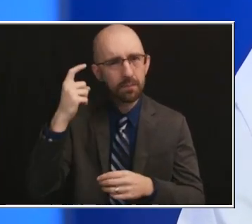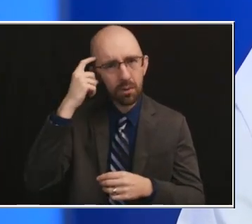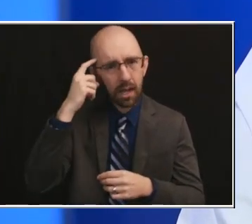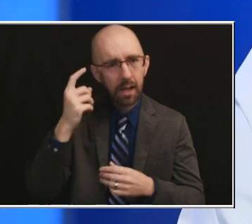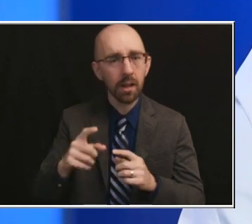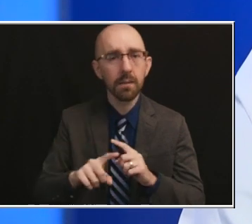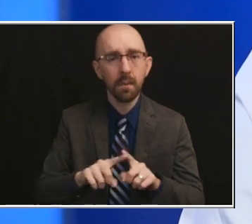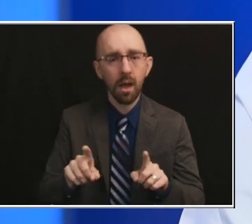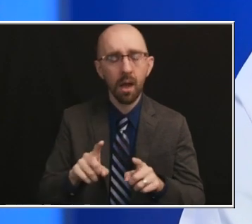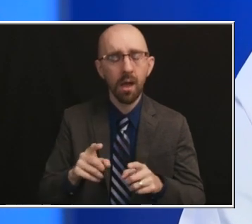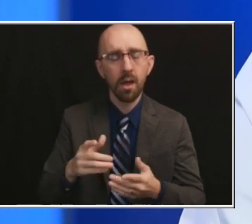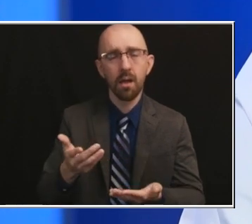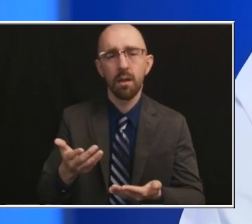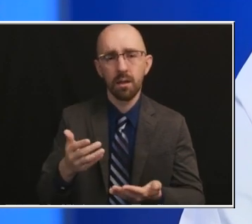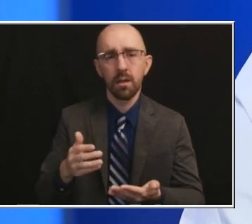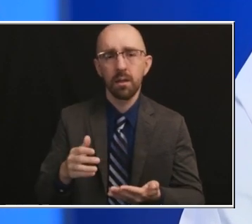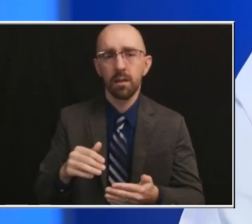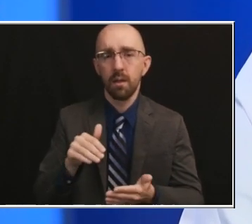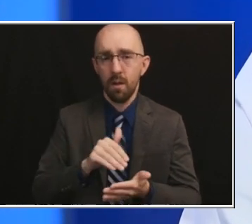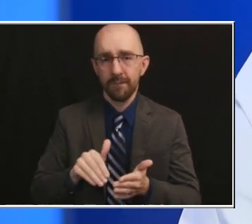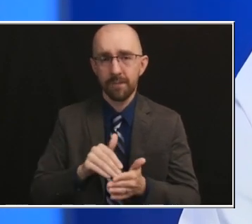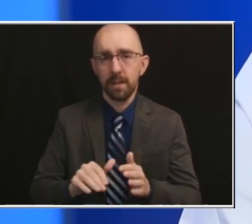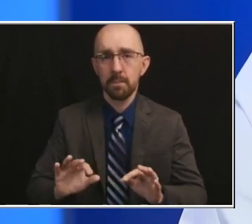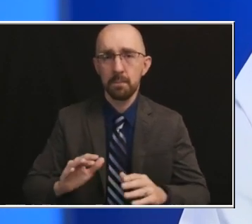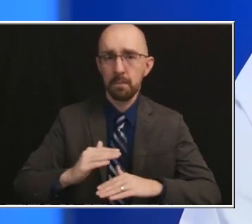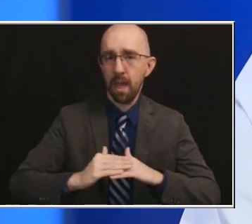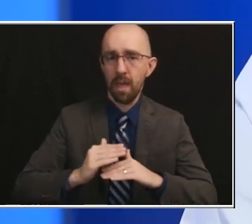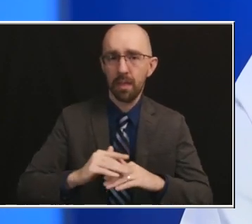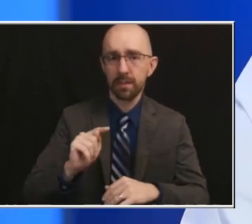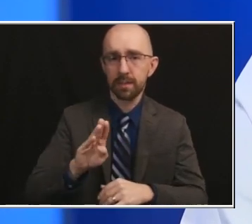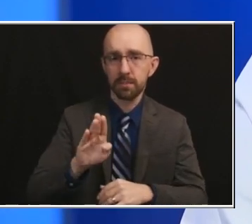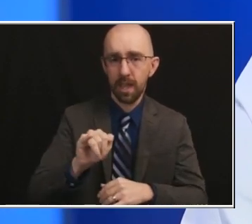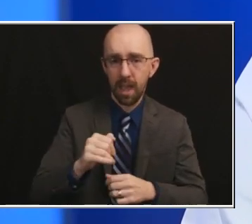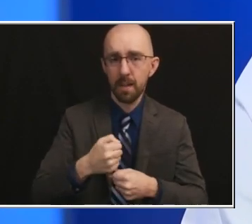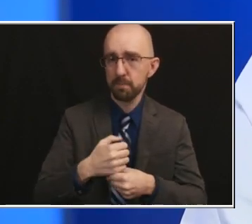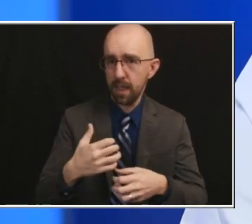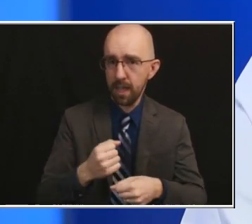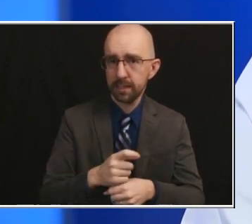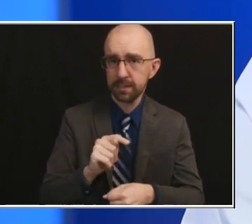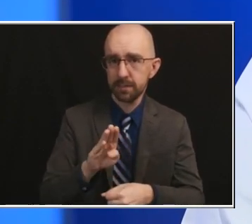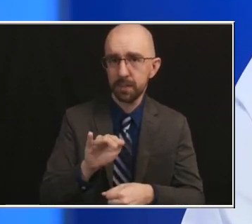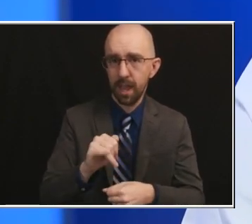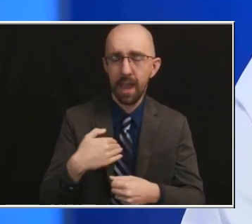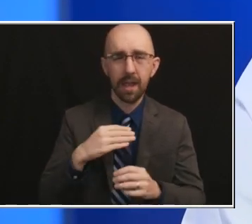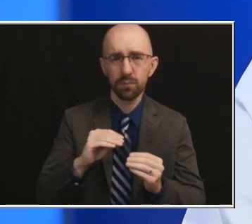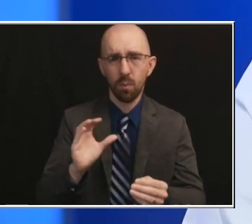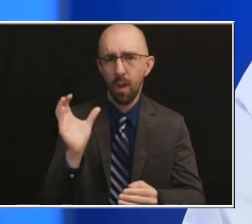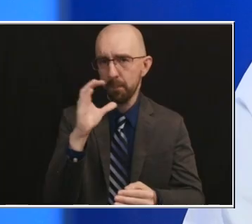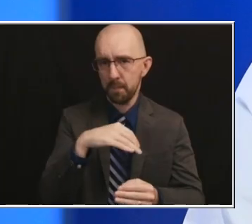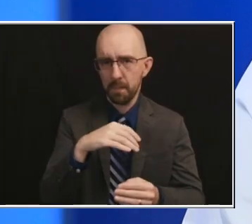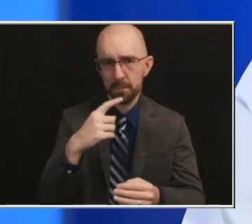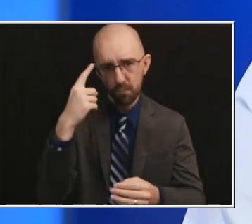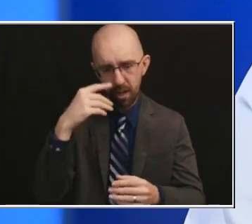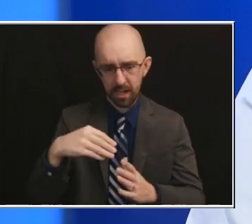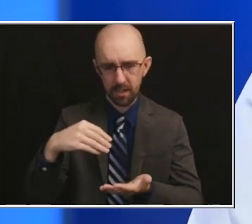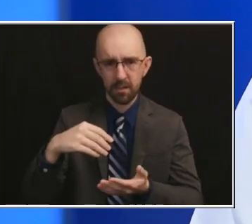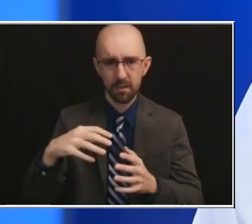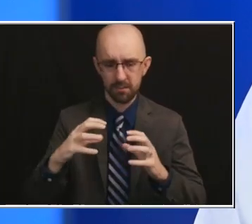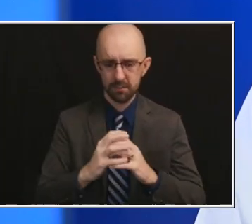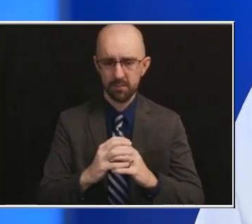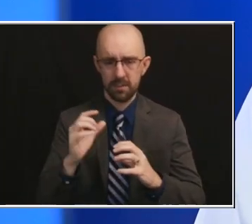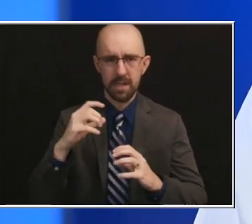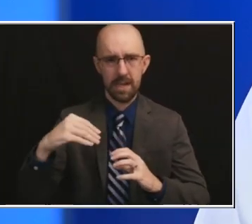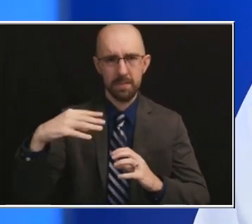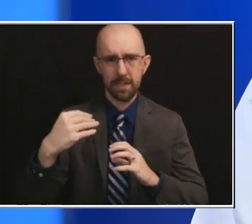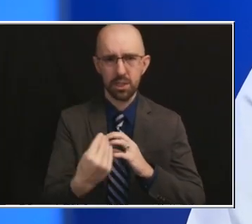oftentimes mild TBI and blast TBI, which often has no abnormalities on brain imaging, is ignored, or there is lack of